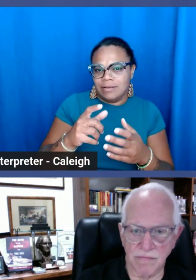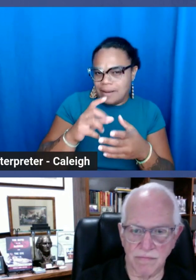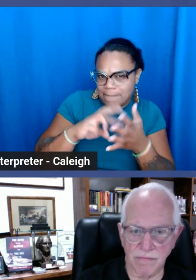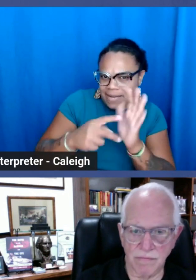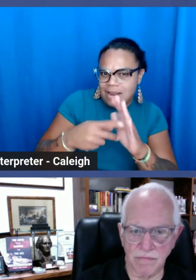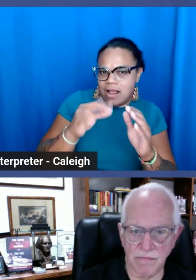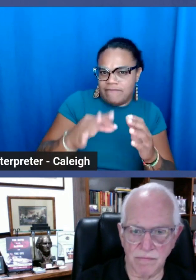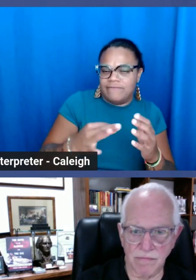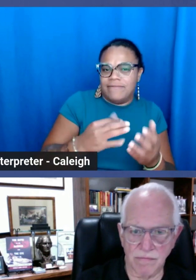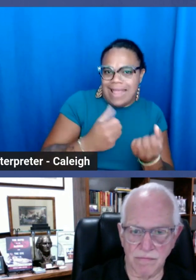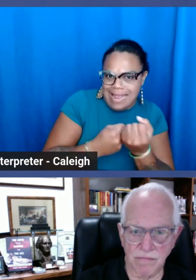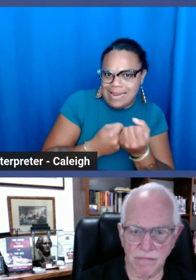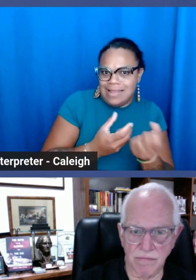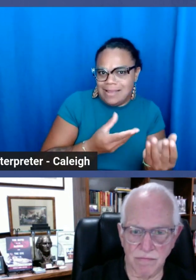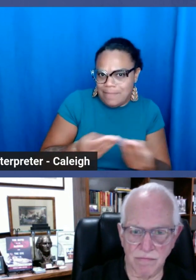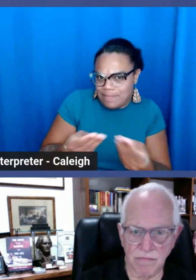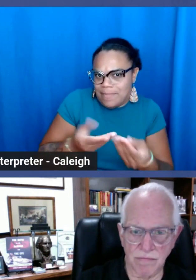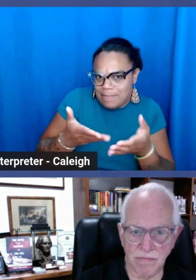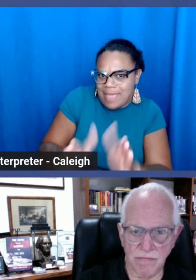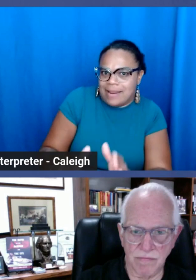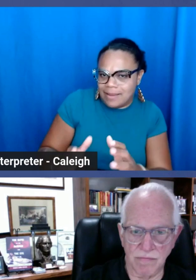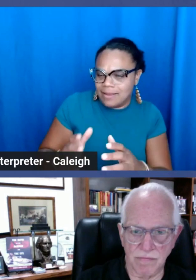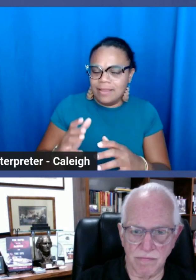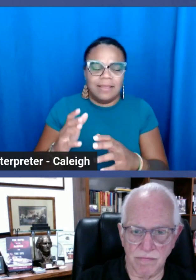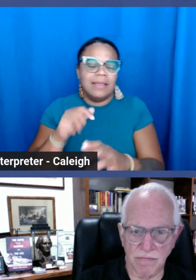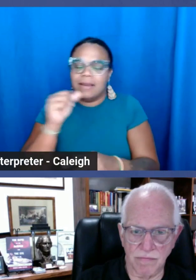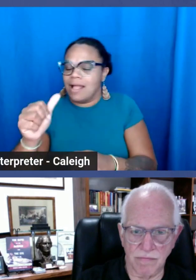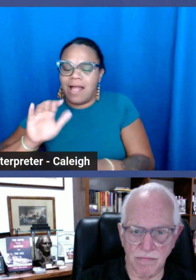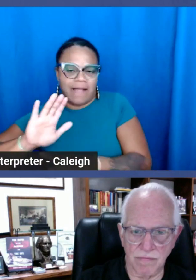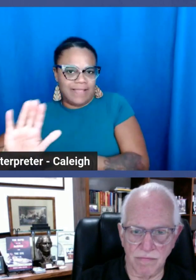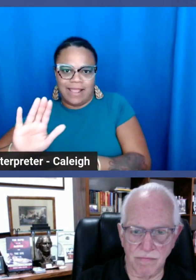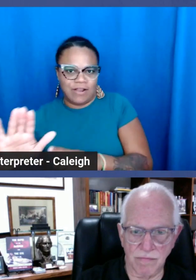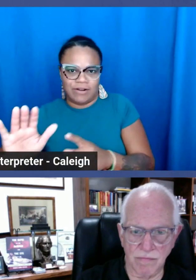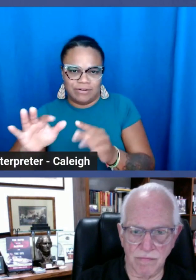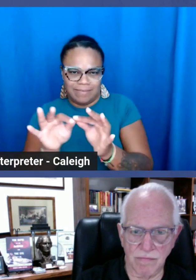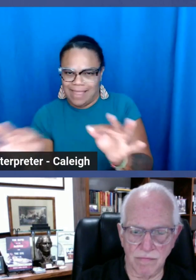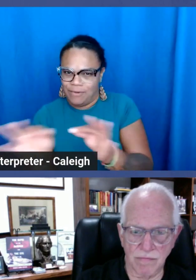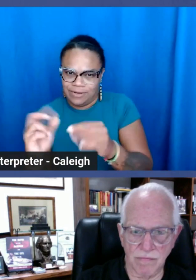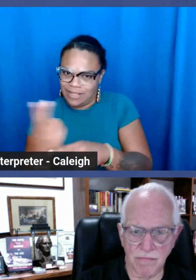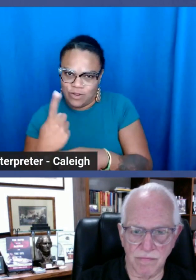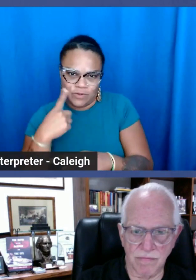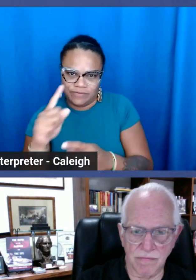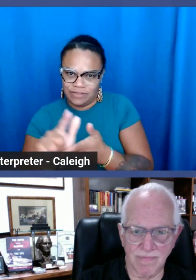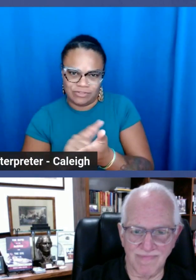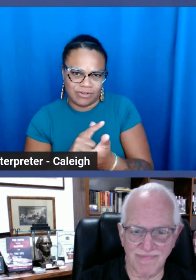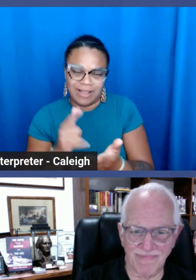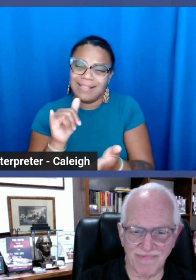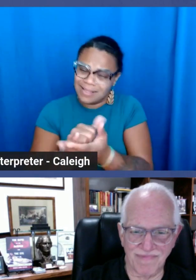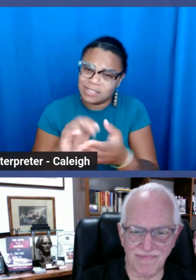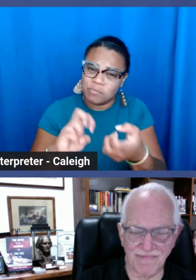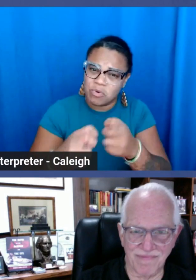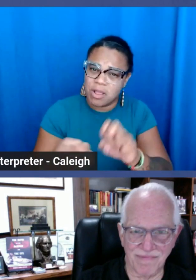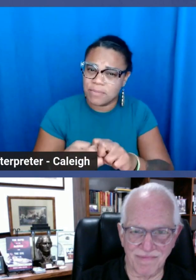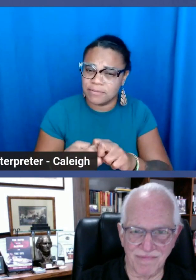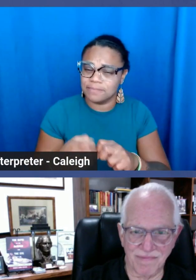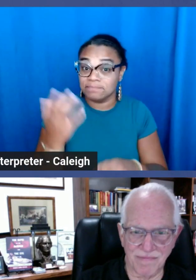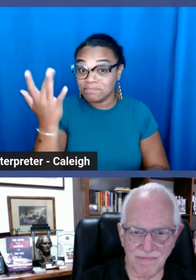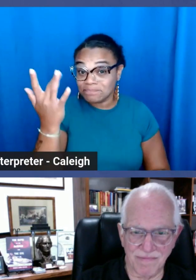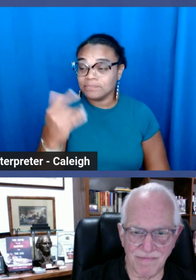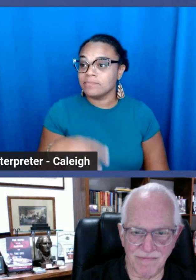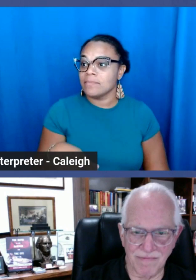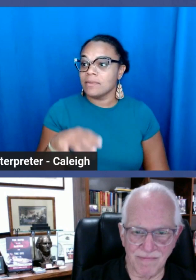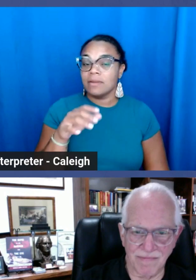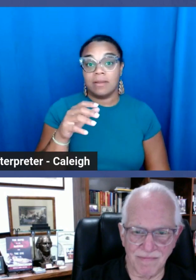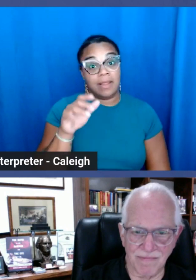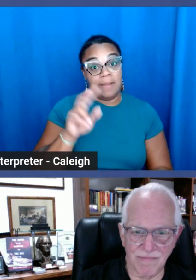Congress actually used in the statute, which is, is very problematic, I would say, in a number of ways, because when people